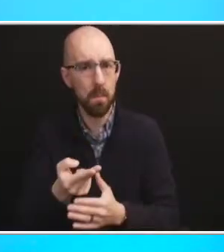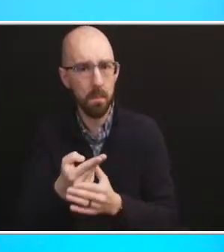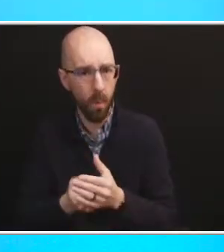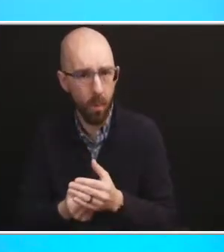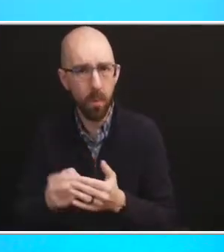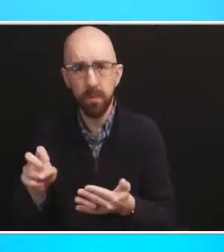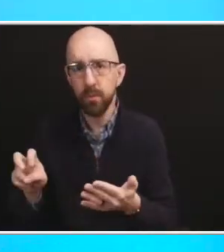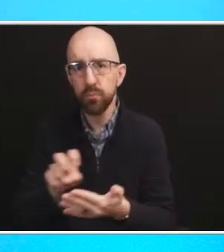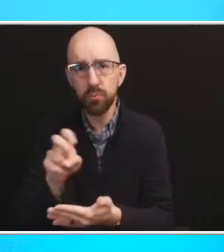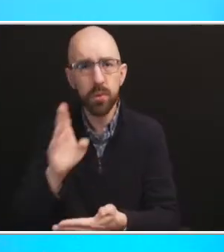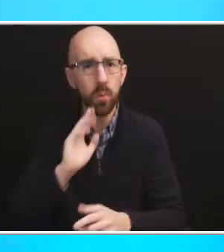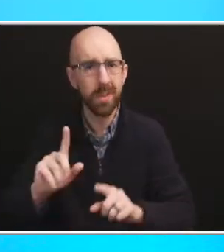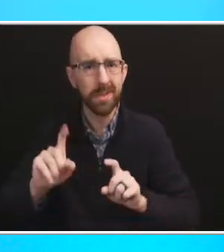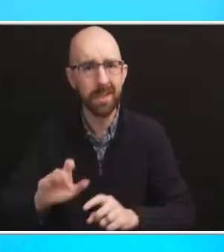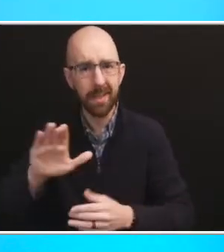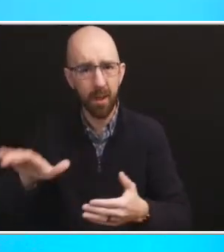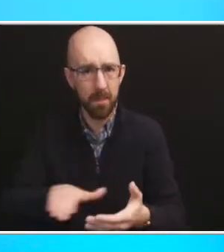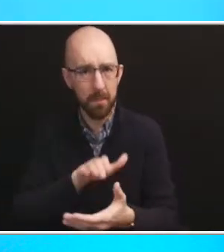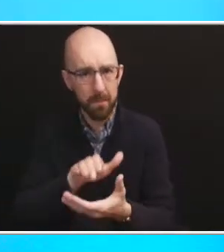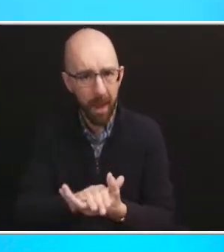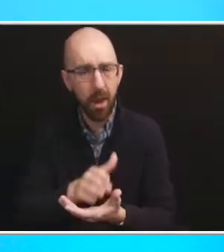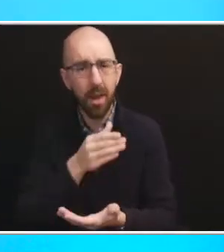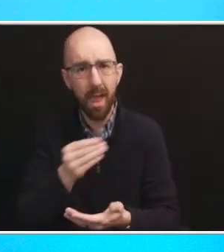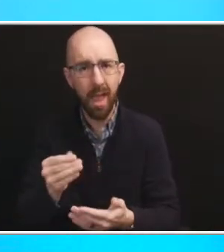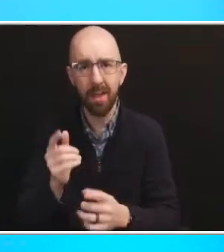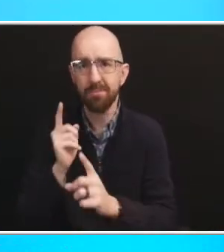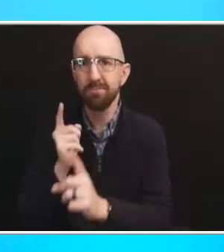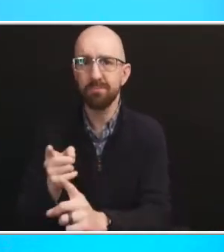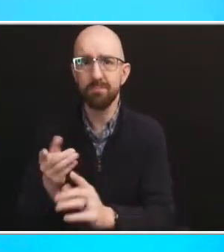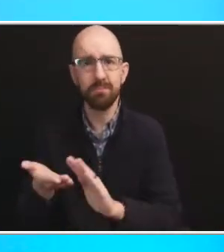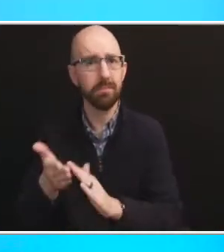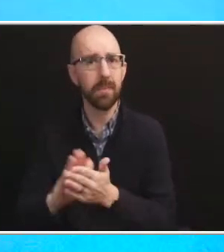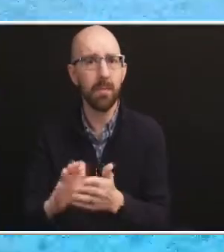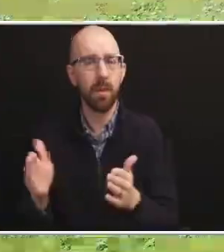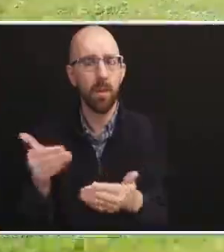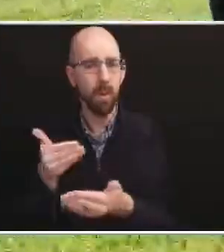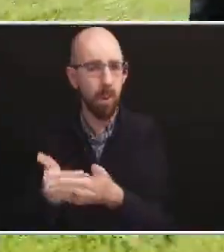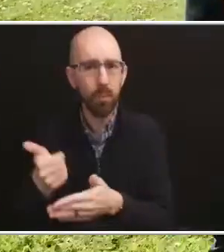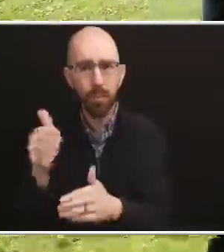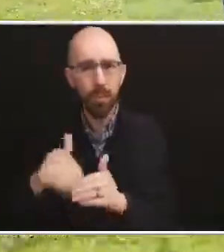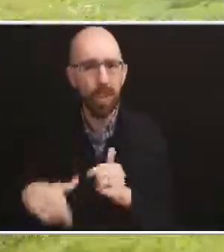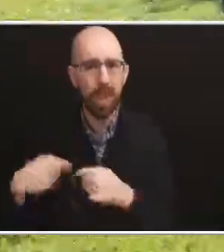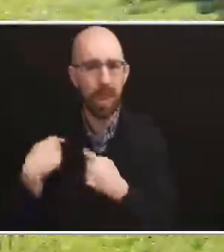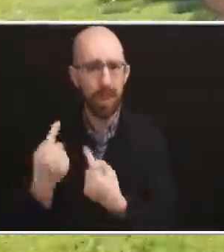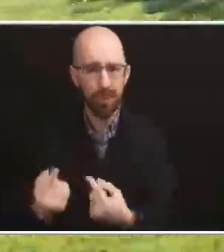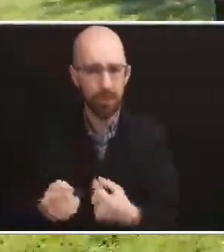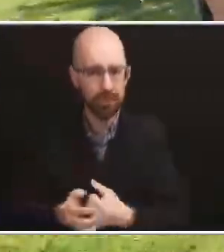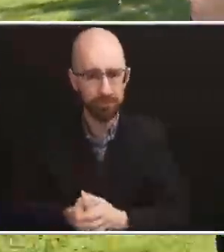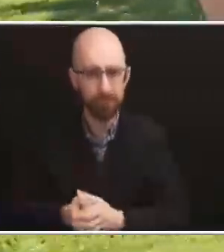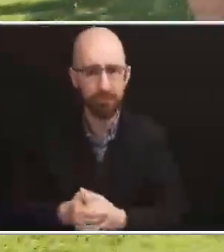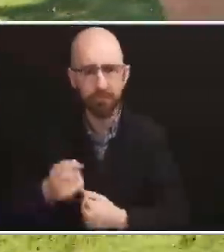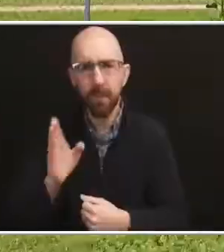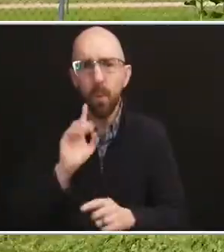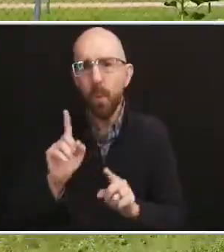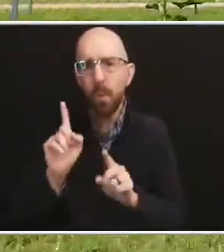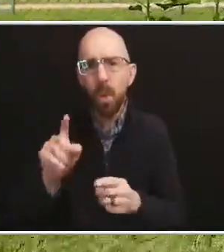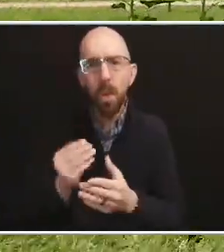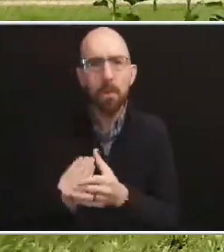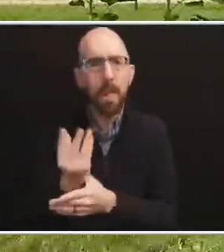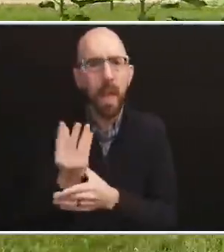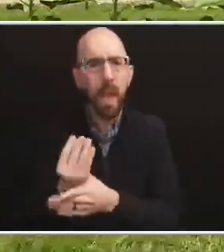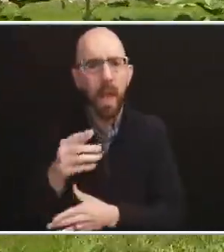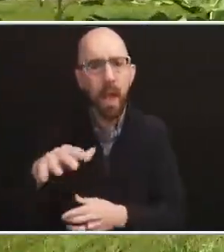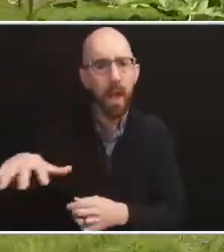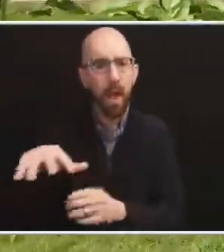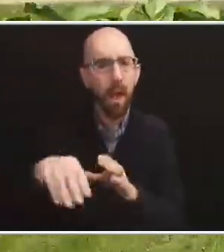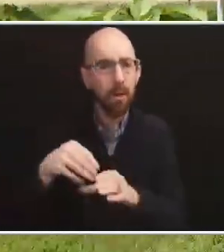that would test their marriage and ultimately bring them closer than ever. We can go look at the plants outside. Yeah. Don